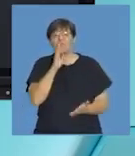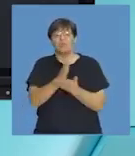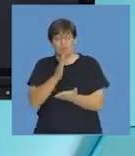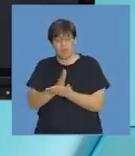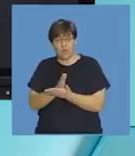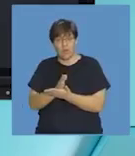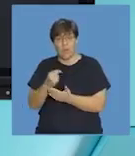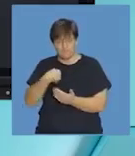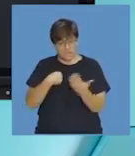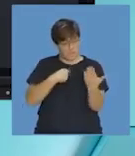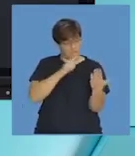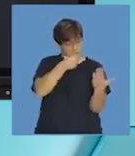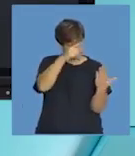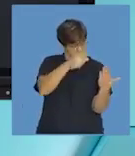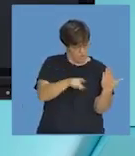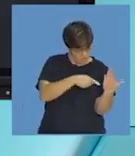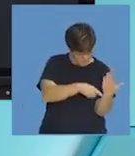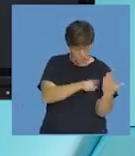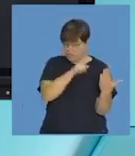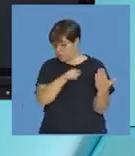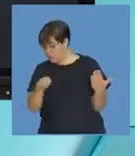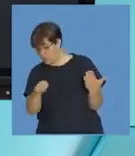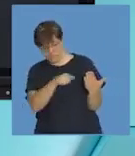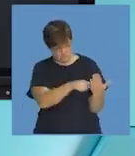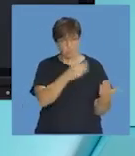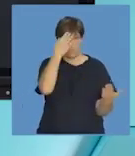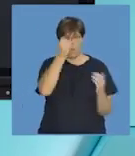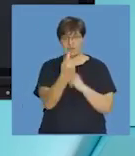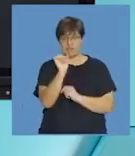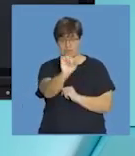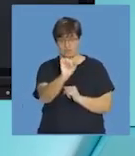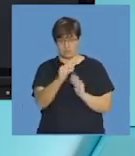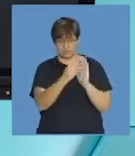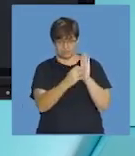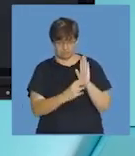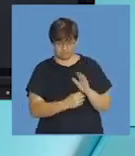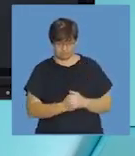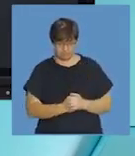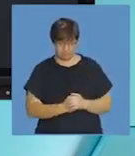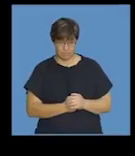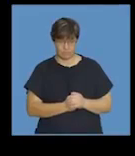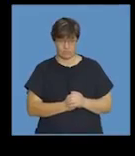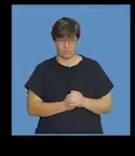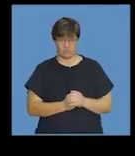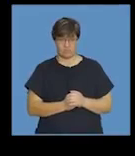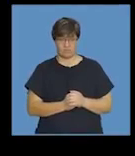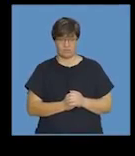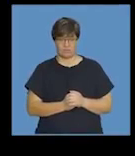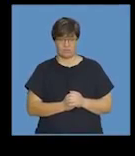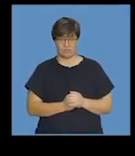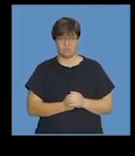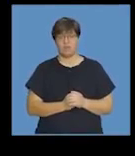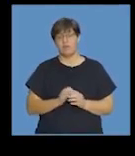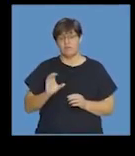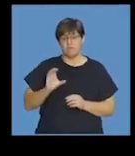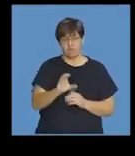that whoever looks at our diagram is on the same page. Okay? All right. So, force